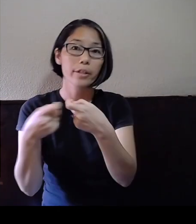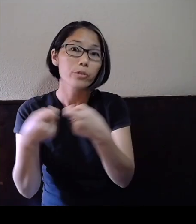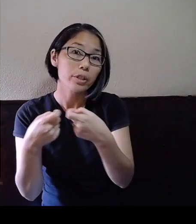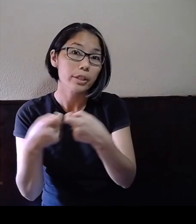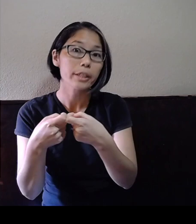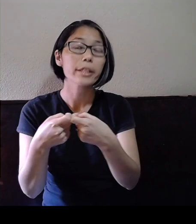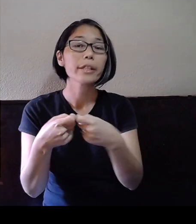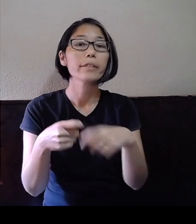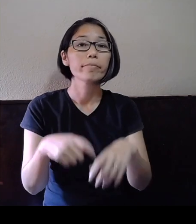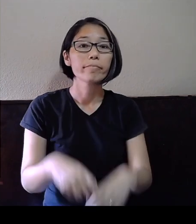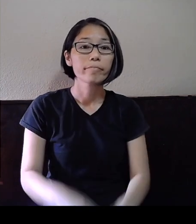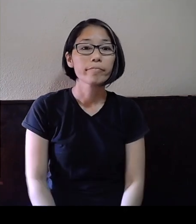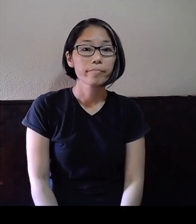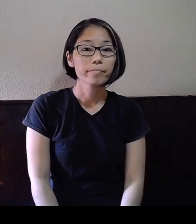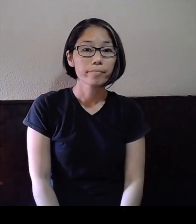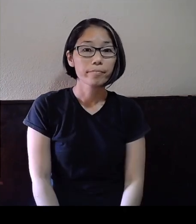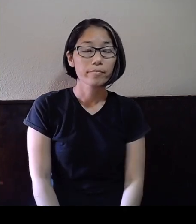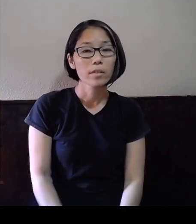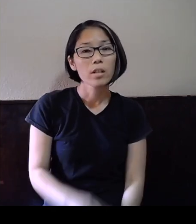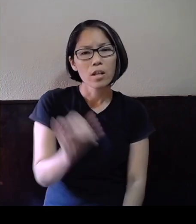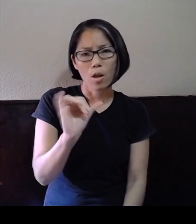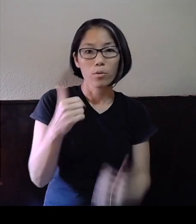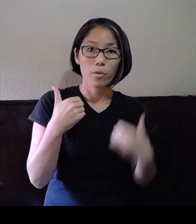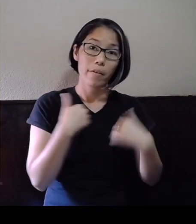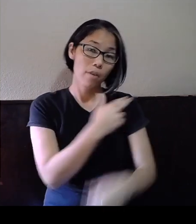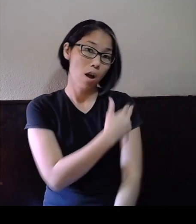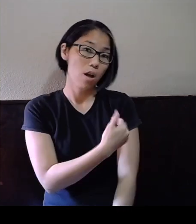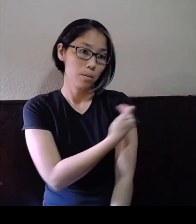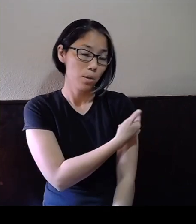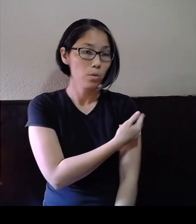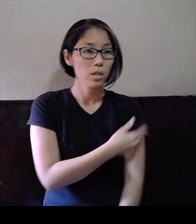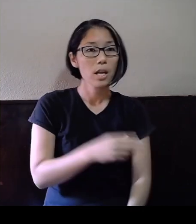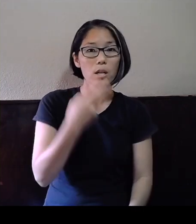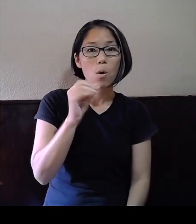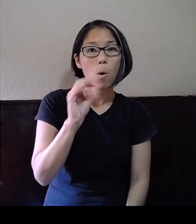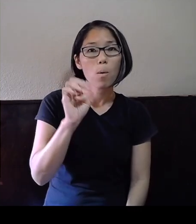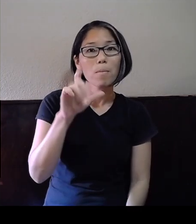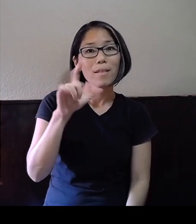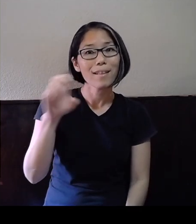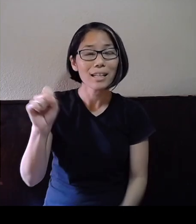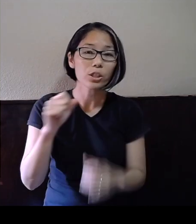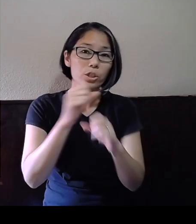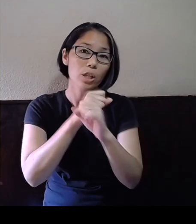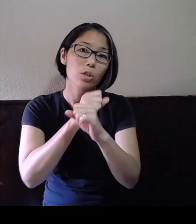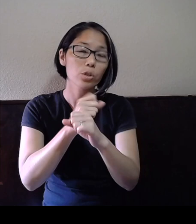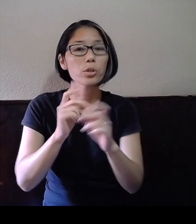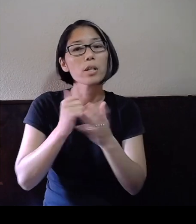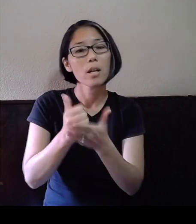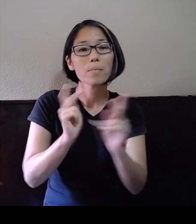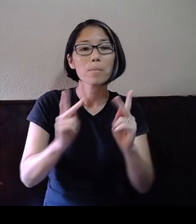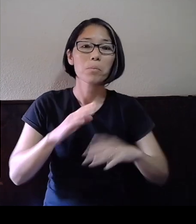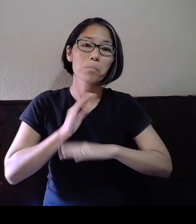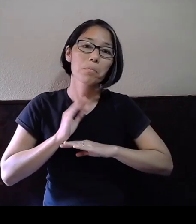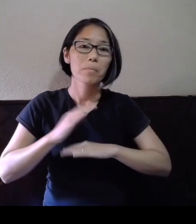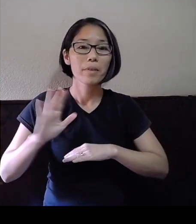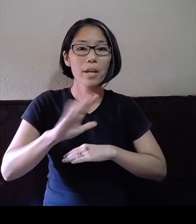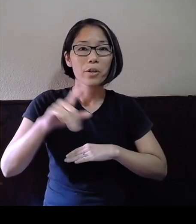electricity. And have hospitals and homeless shelters to help people meet their needs.